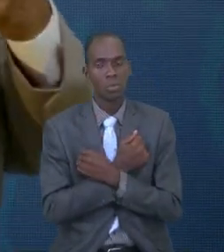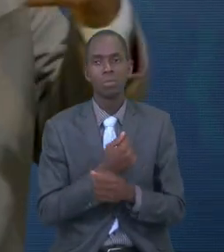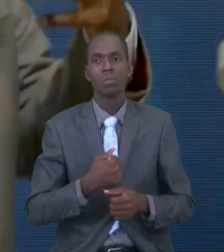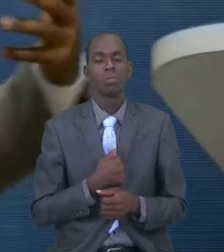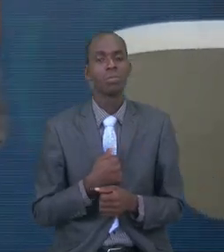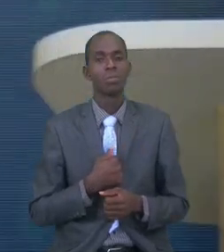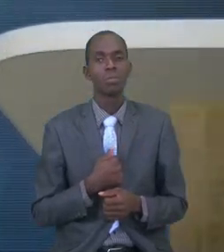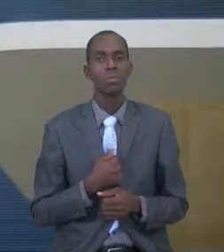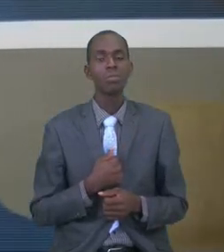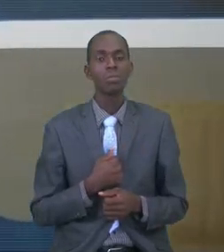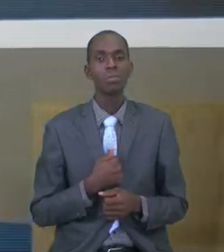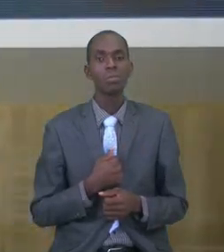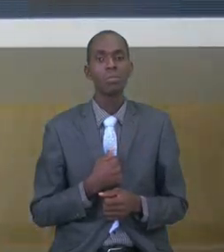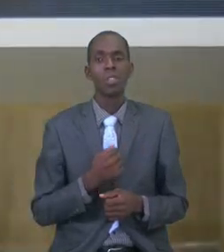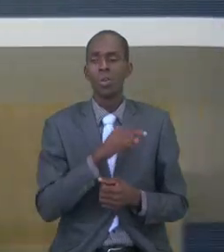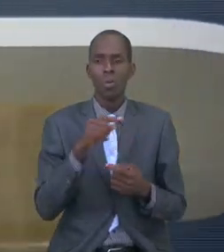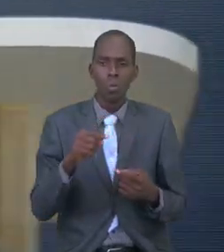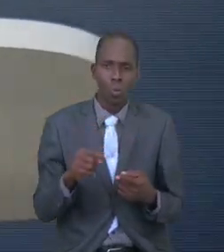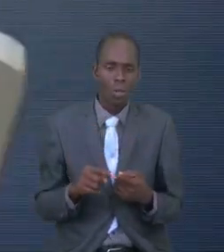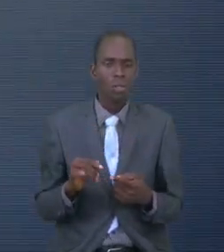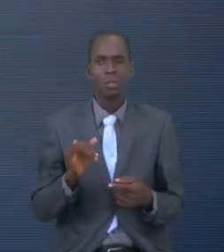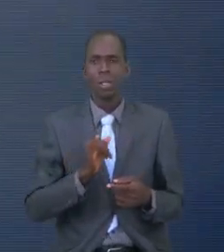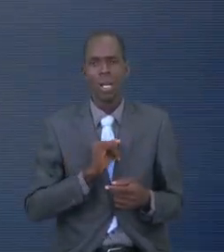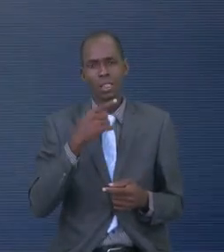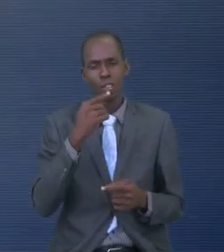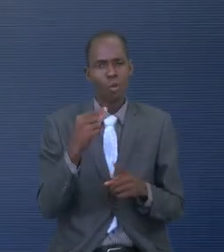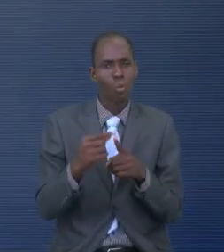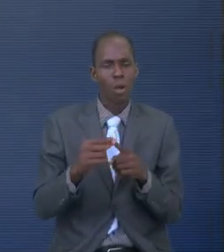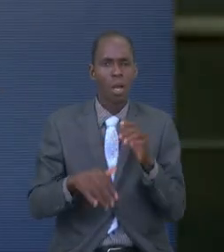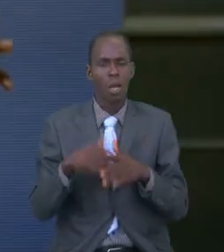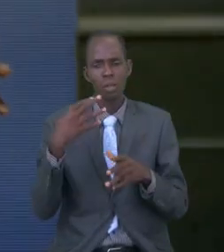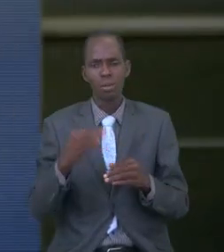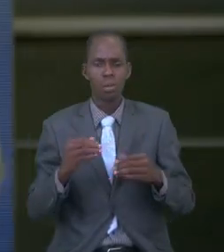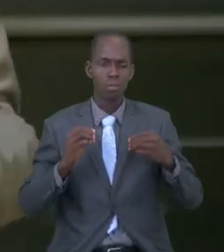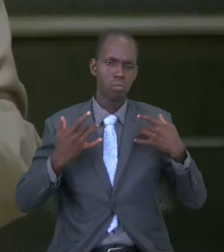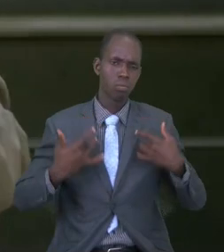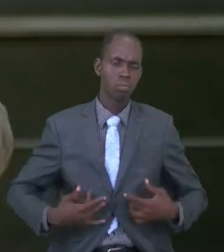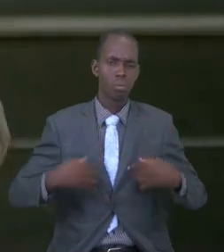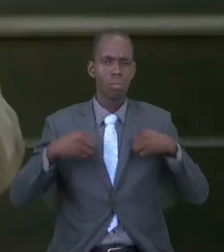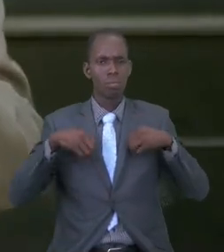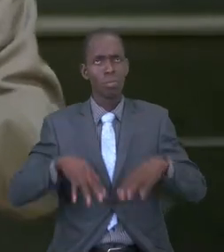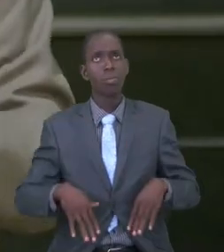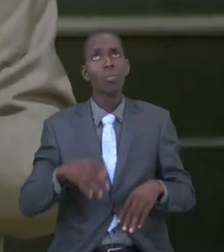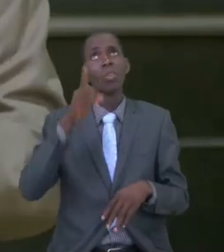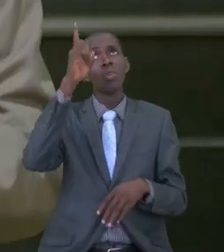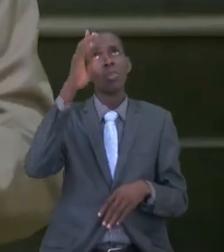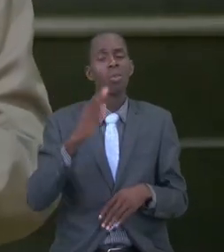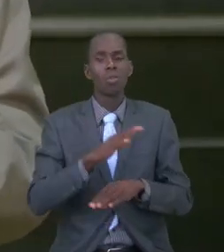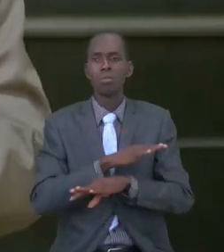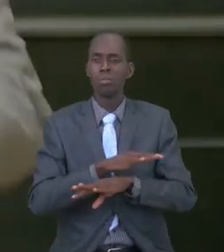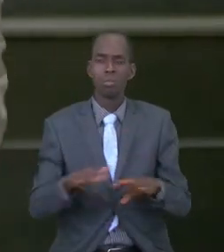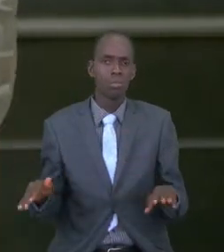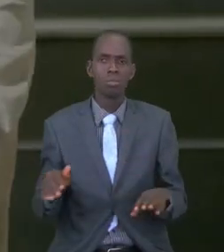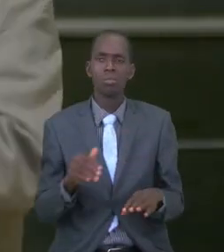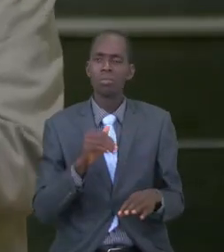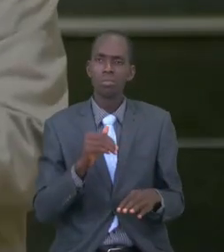When I say words out of discouragement and despair, God doesn't love me.